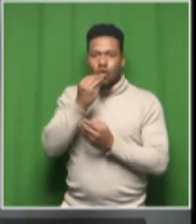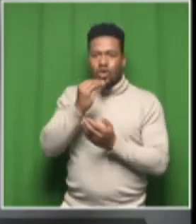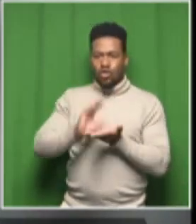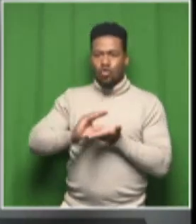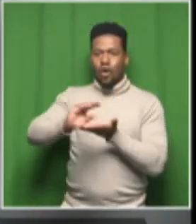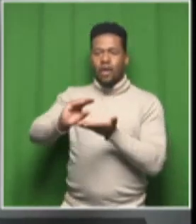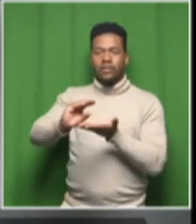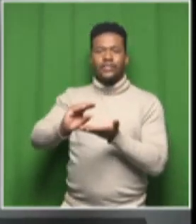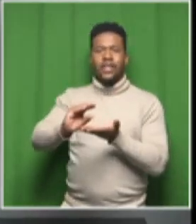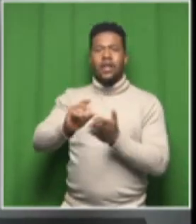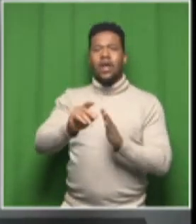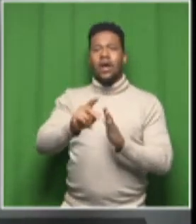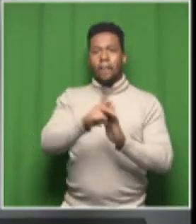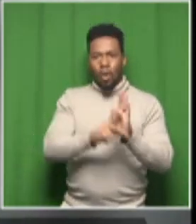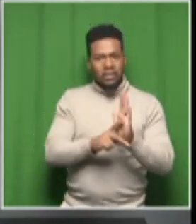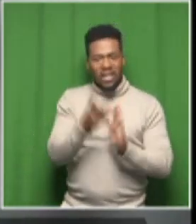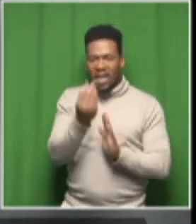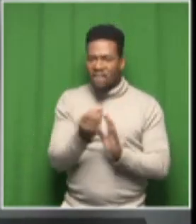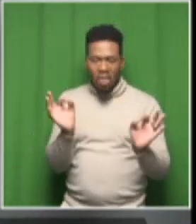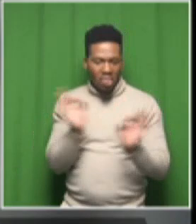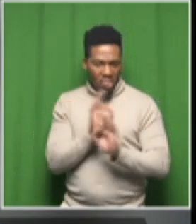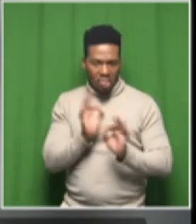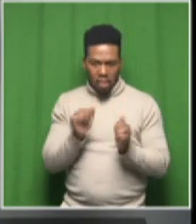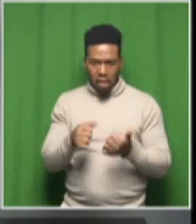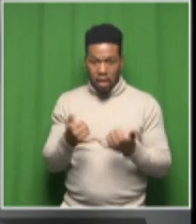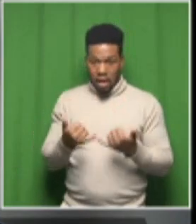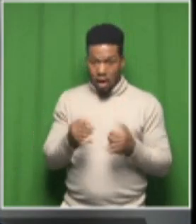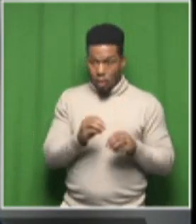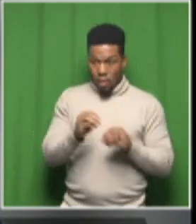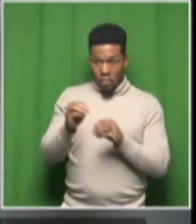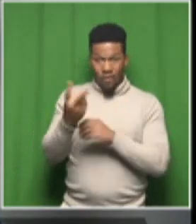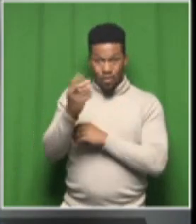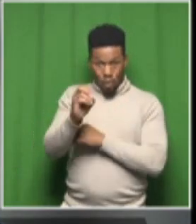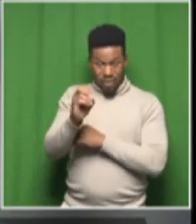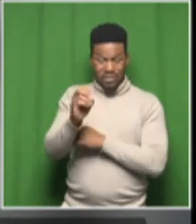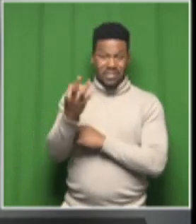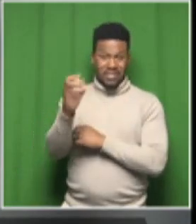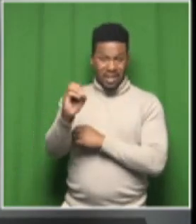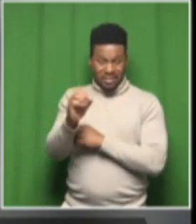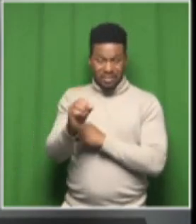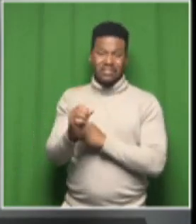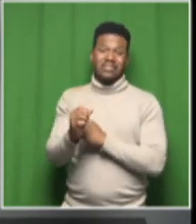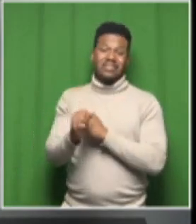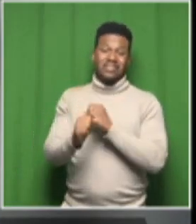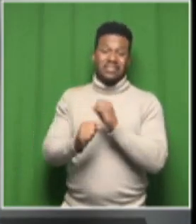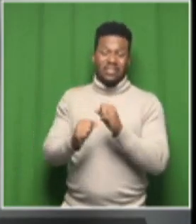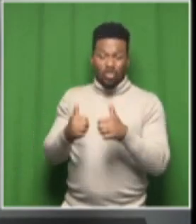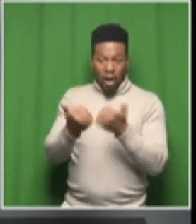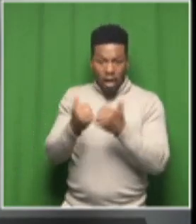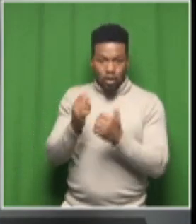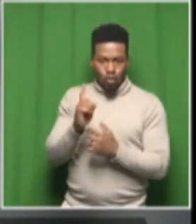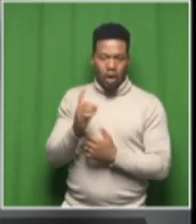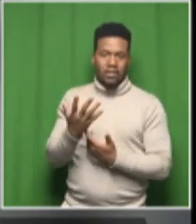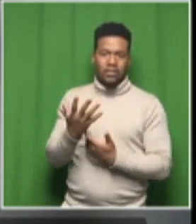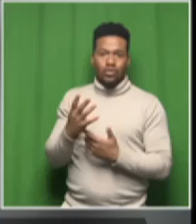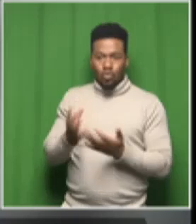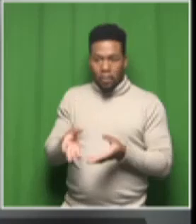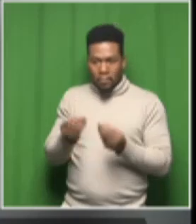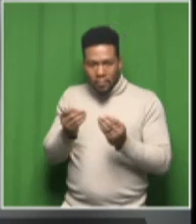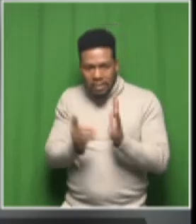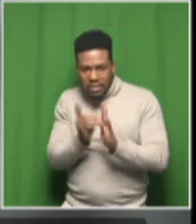as we move towards 2030, and it's a race towards the Sustainable Development Goals to make sure that